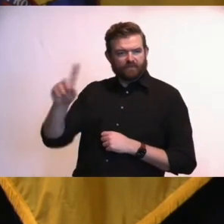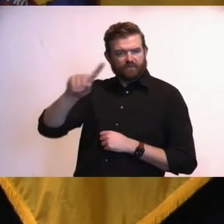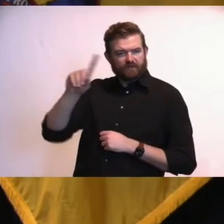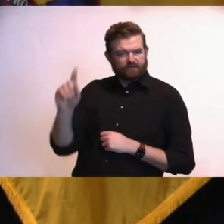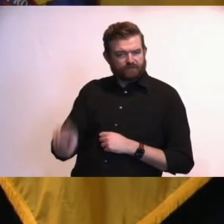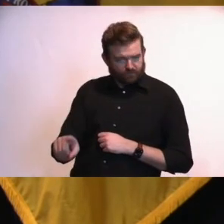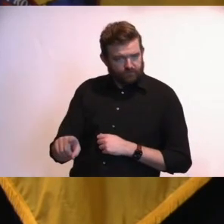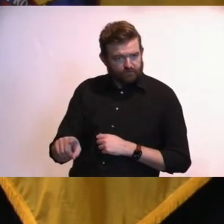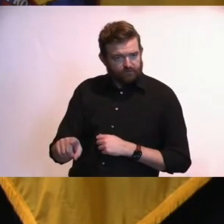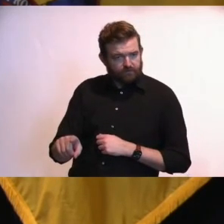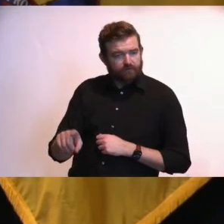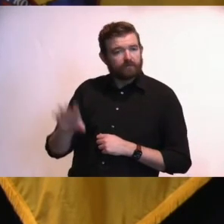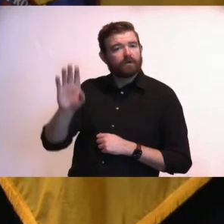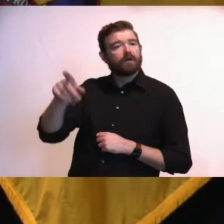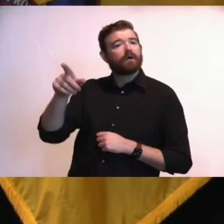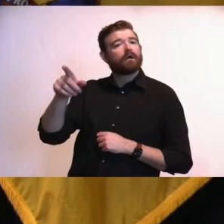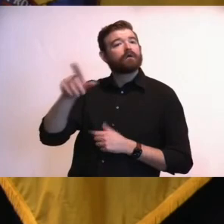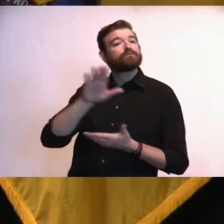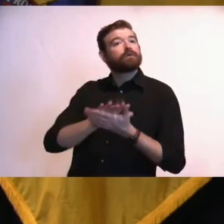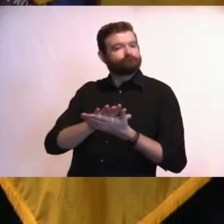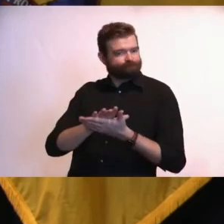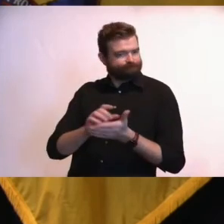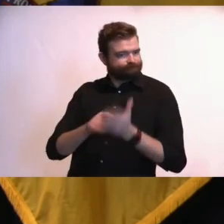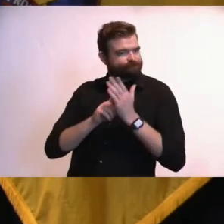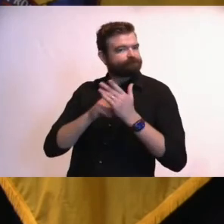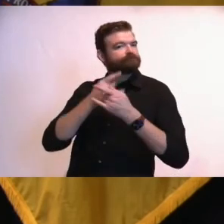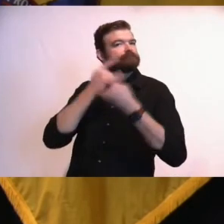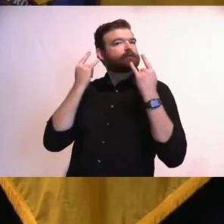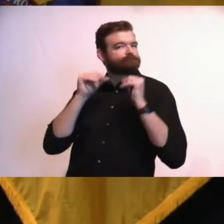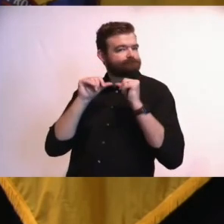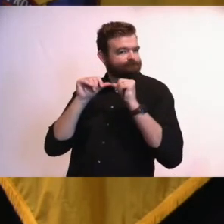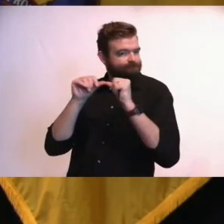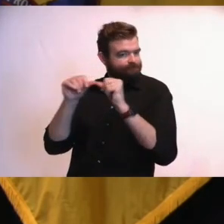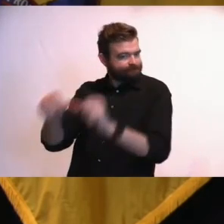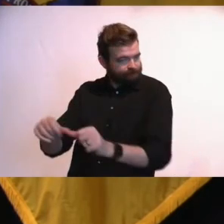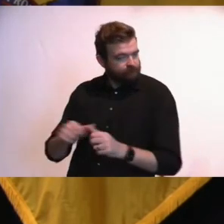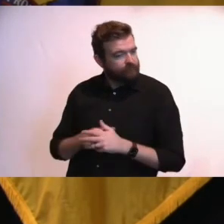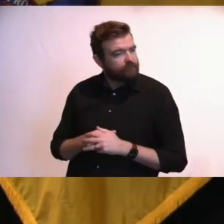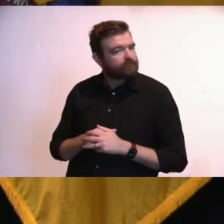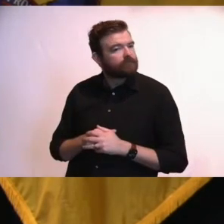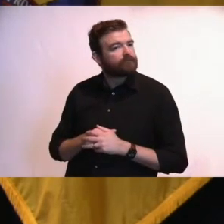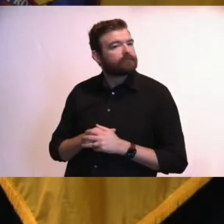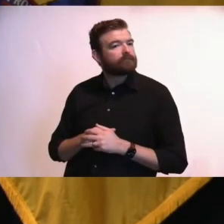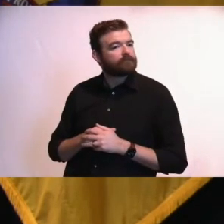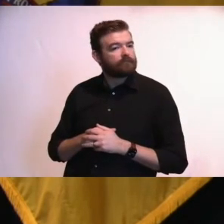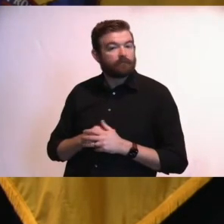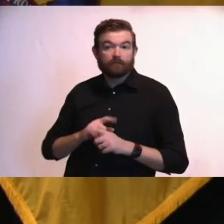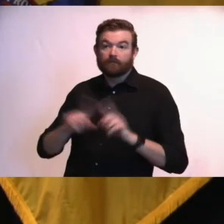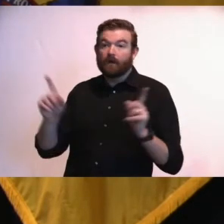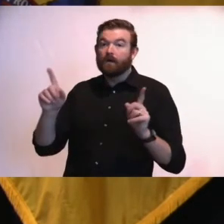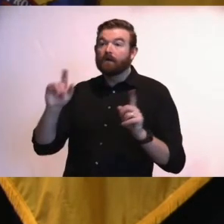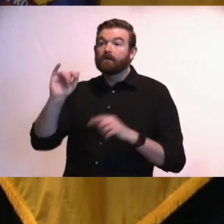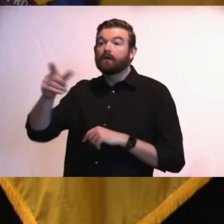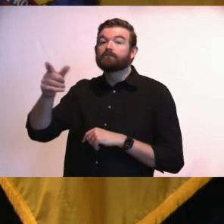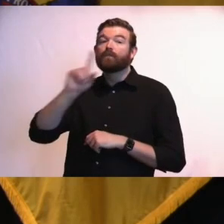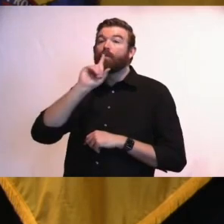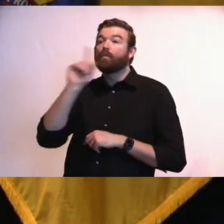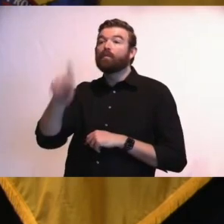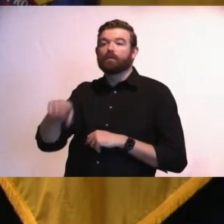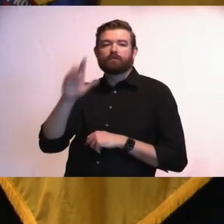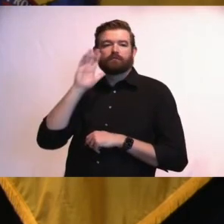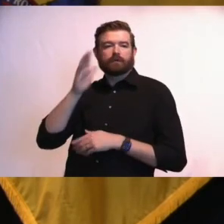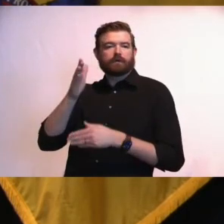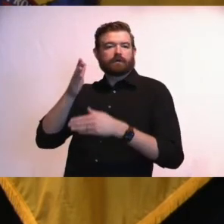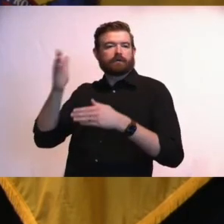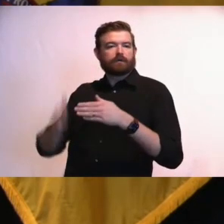the school mask mandate will stay in place, but it will expire tomorrow along with some of your emergency powers. How do you plan